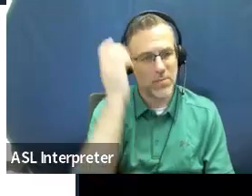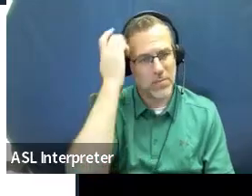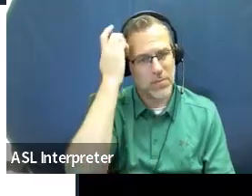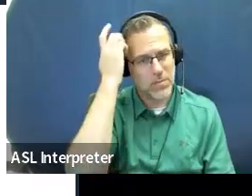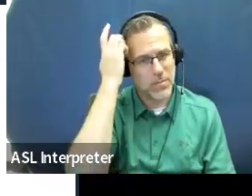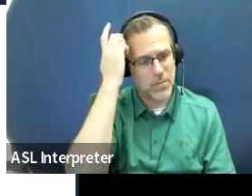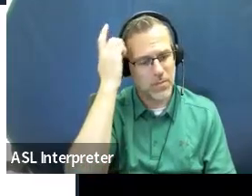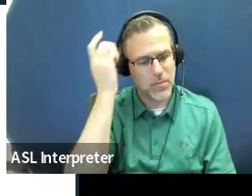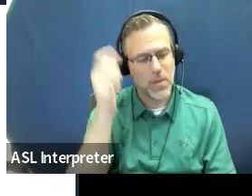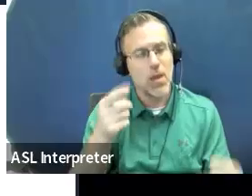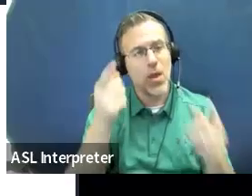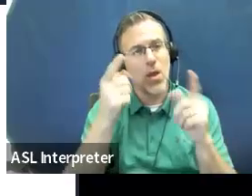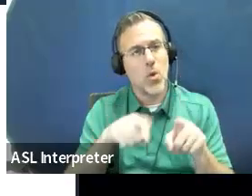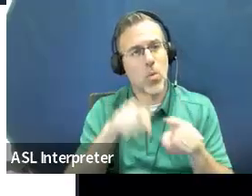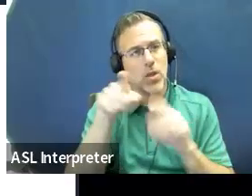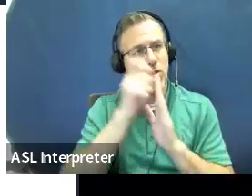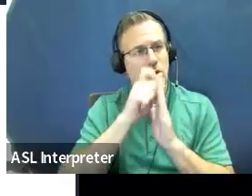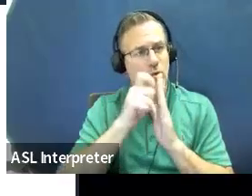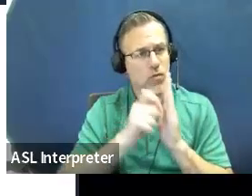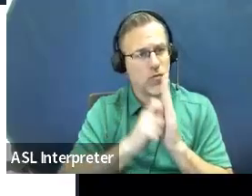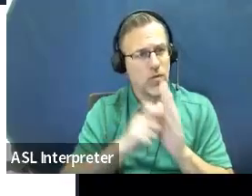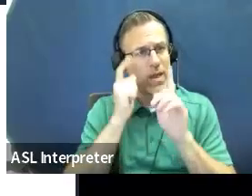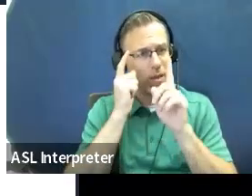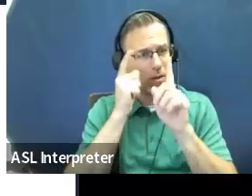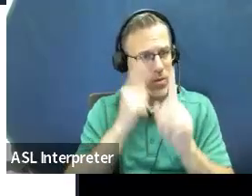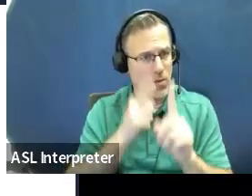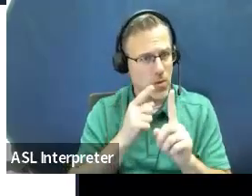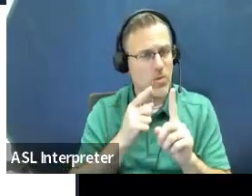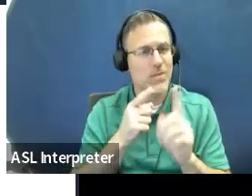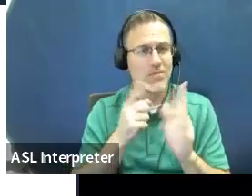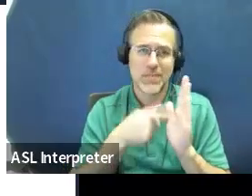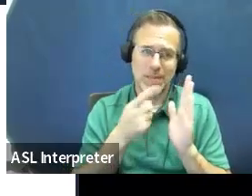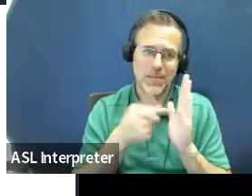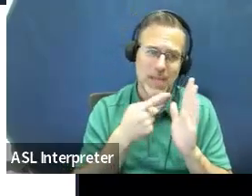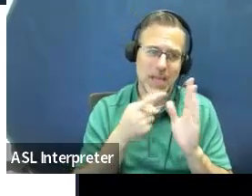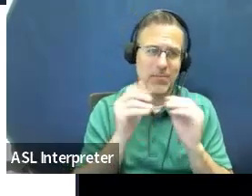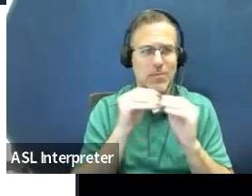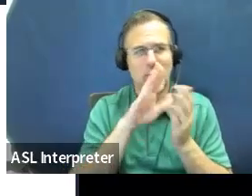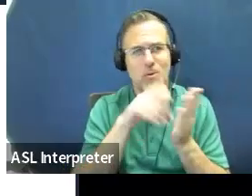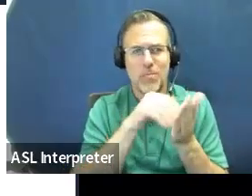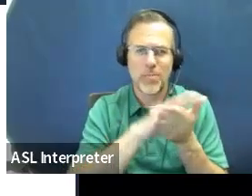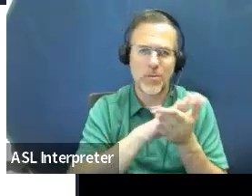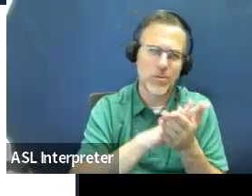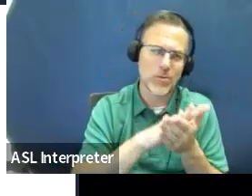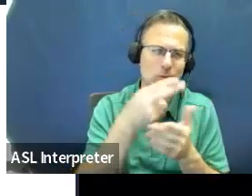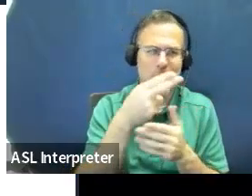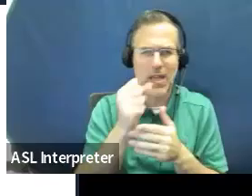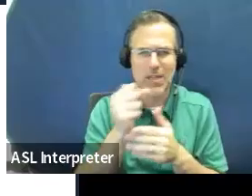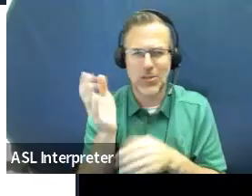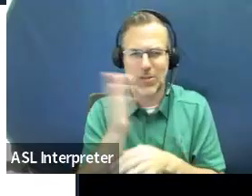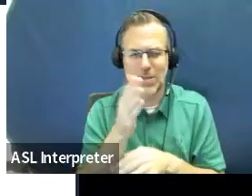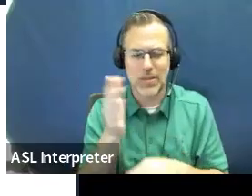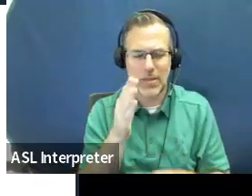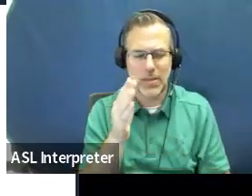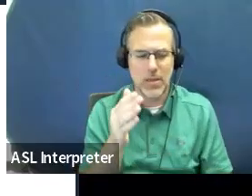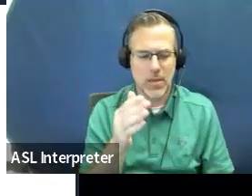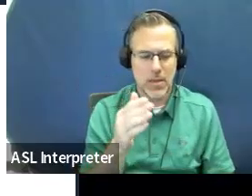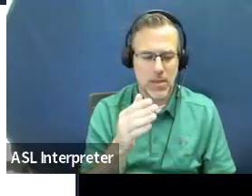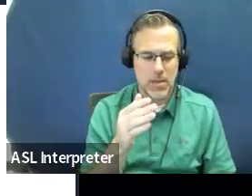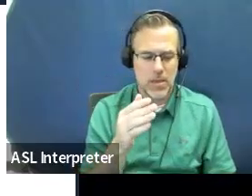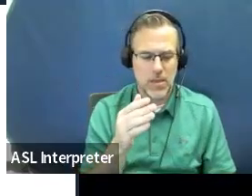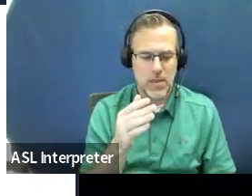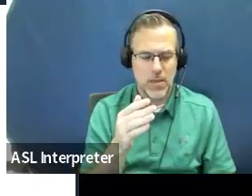any one certain set of people, but sometimes it's a little more middle school, high school, just because they often go to